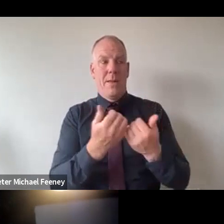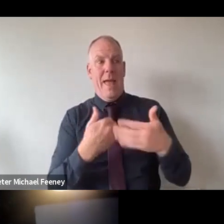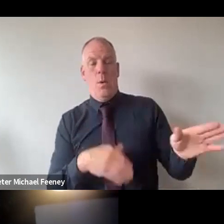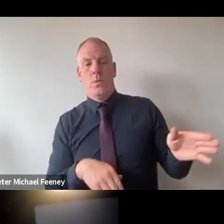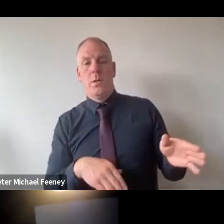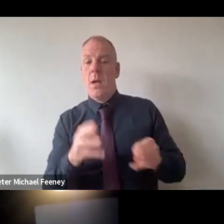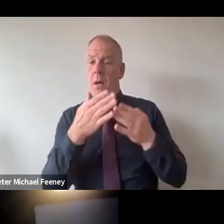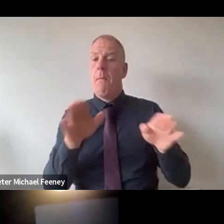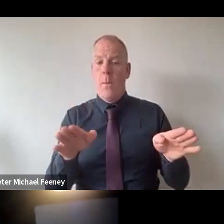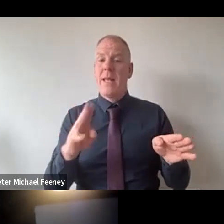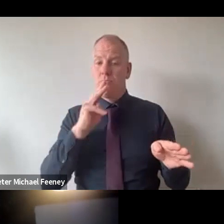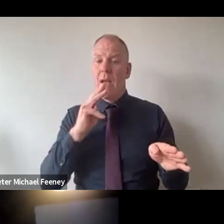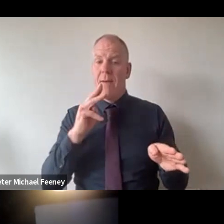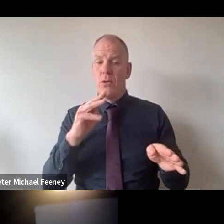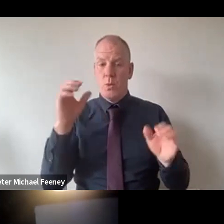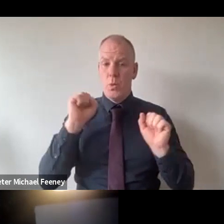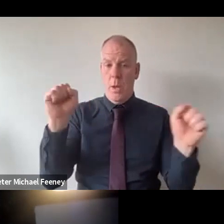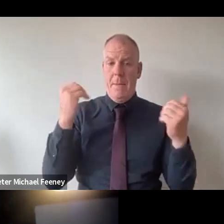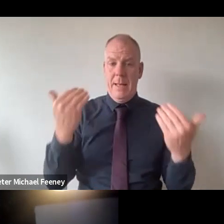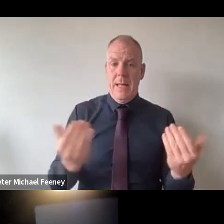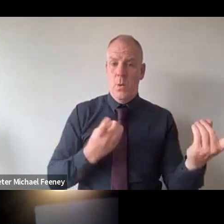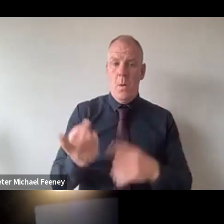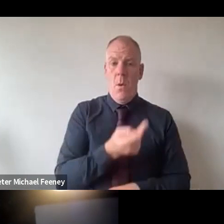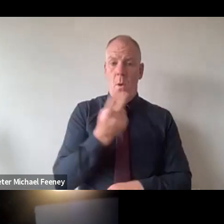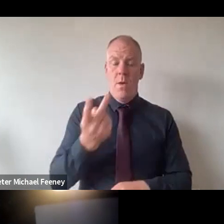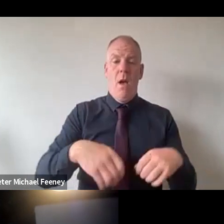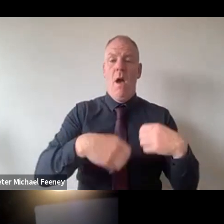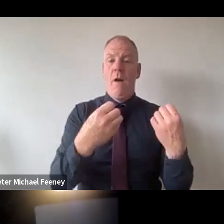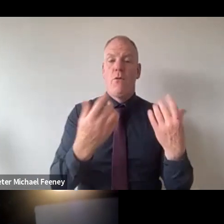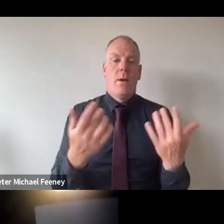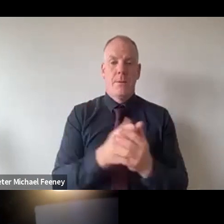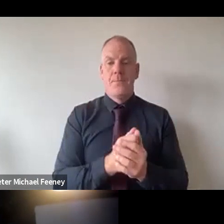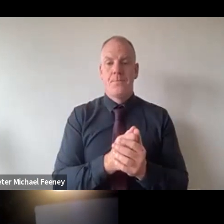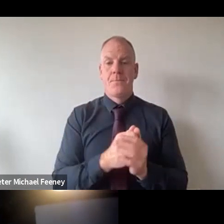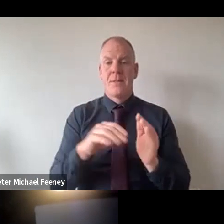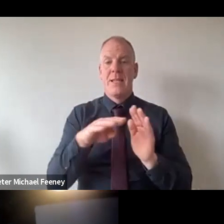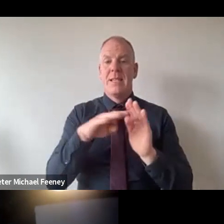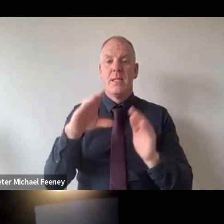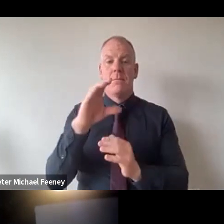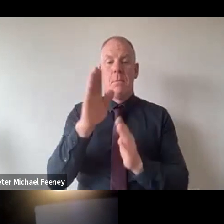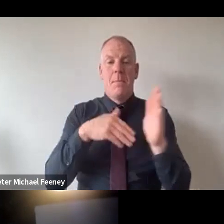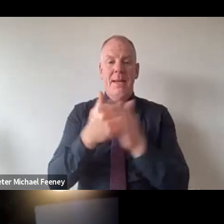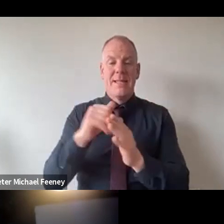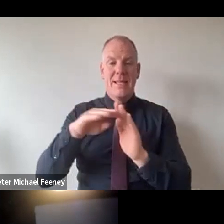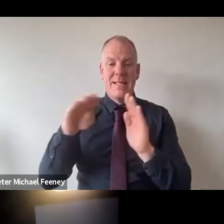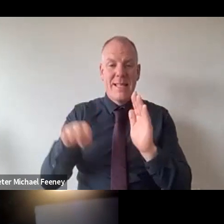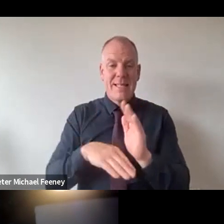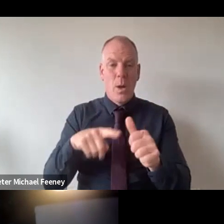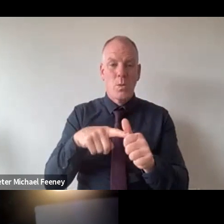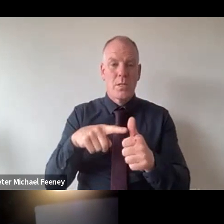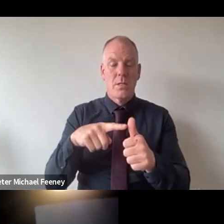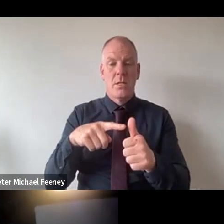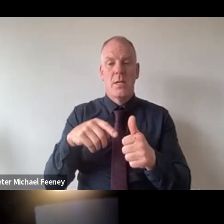this, and now there's private gyms doing this. They will offer discounts, corporate discounts, discounts